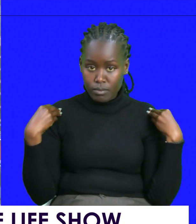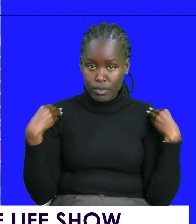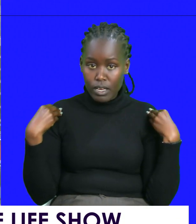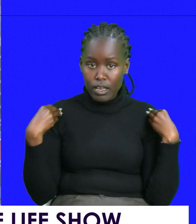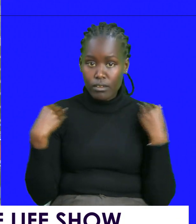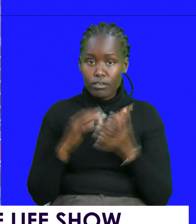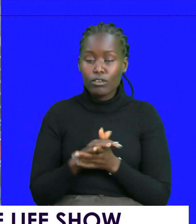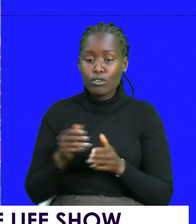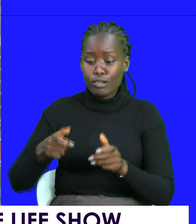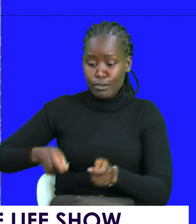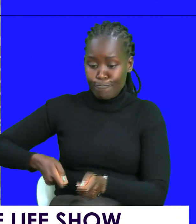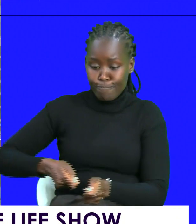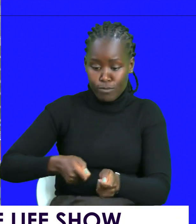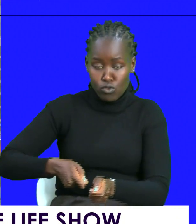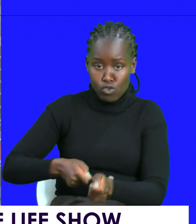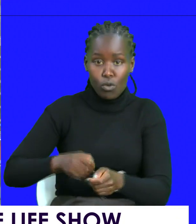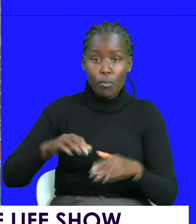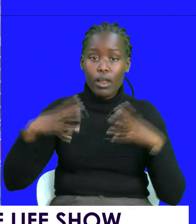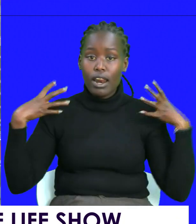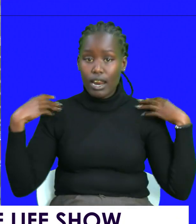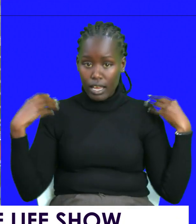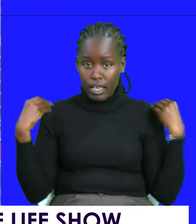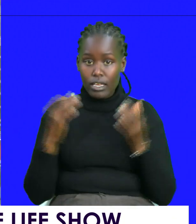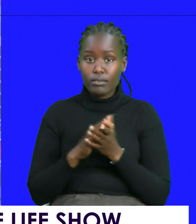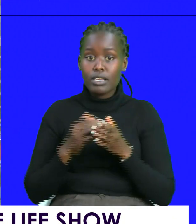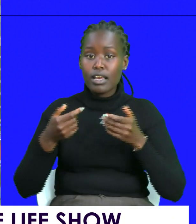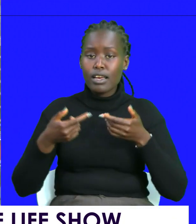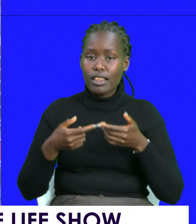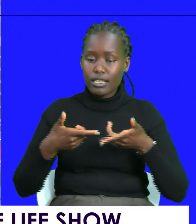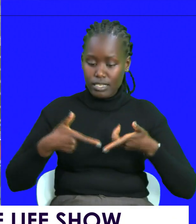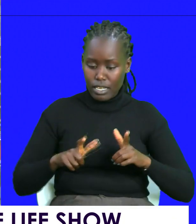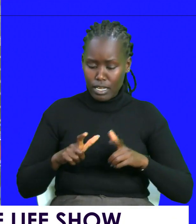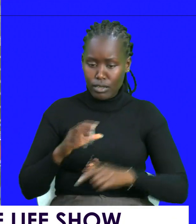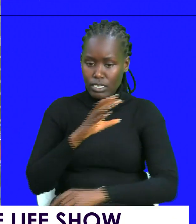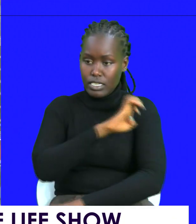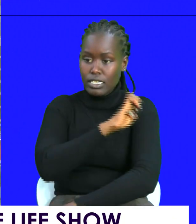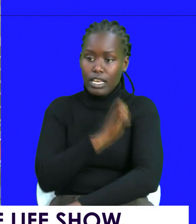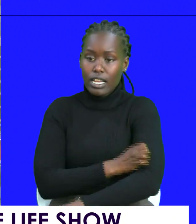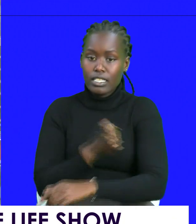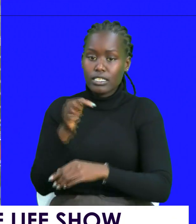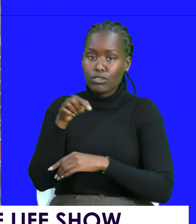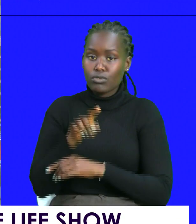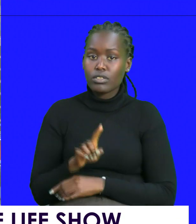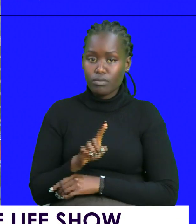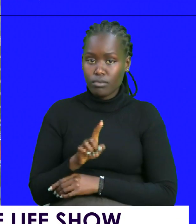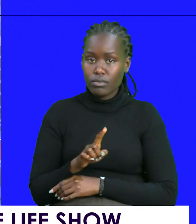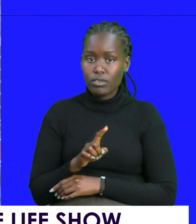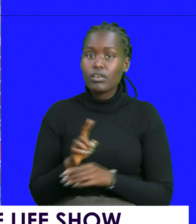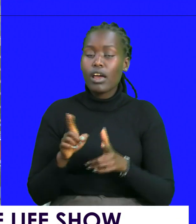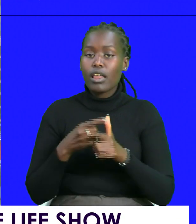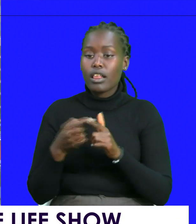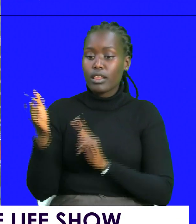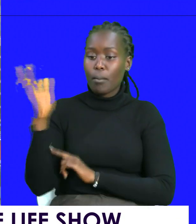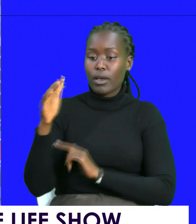pool games. That moment of nothingness releases an energy to them that when they come back to the issues